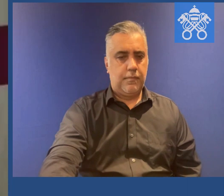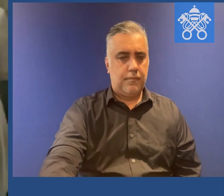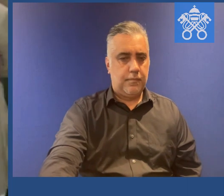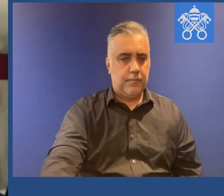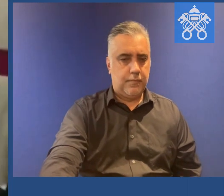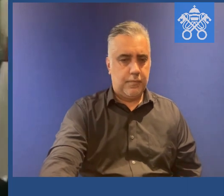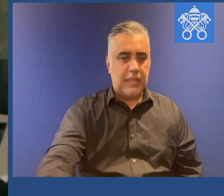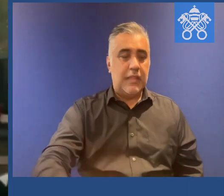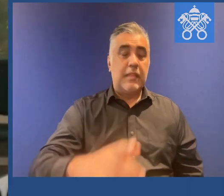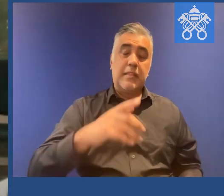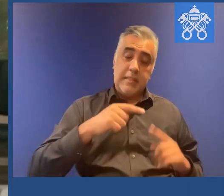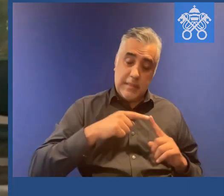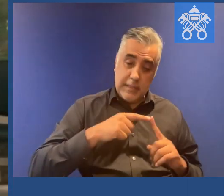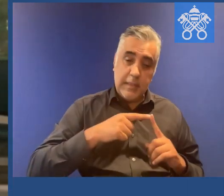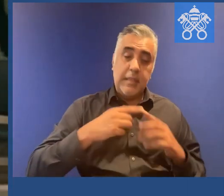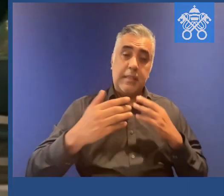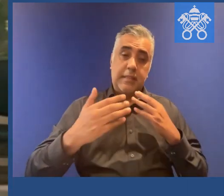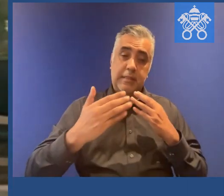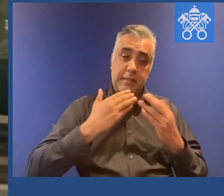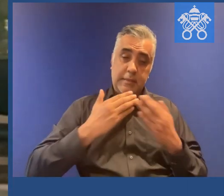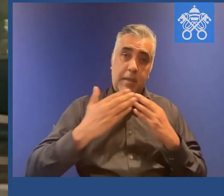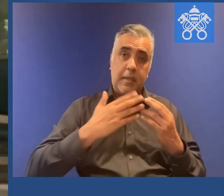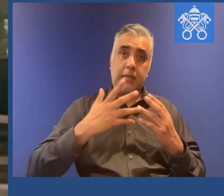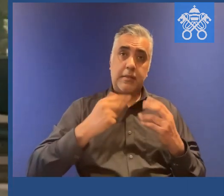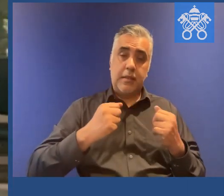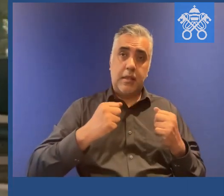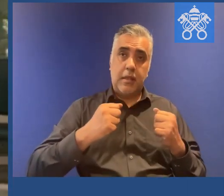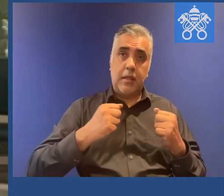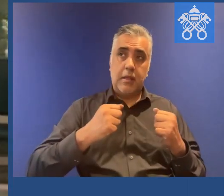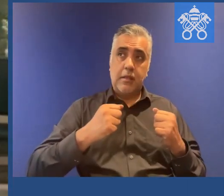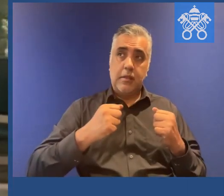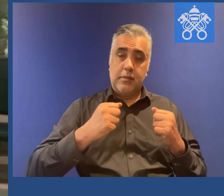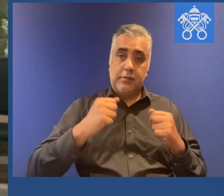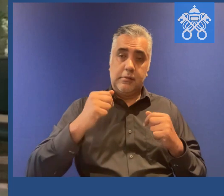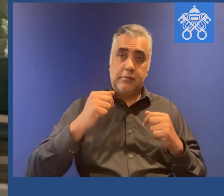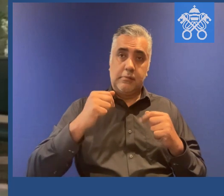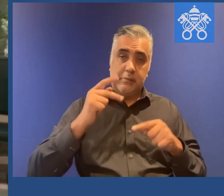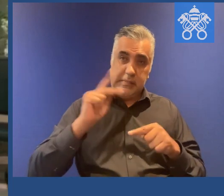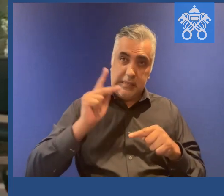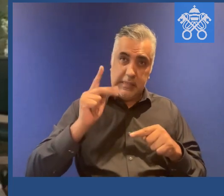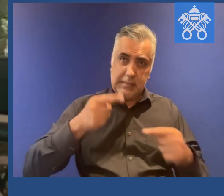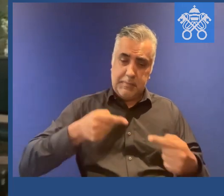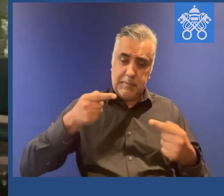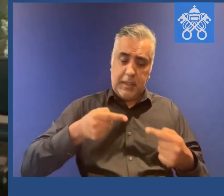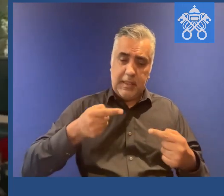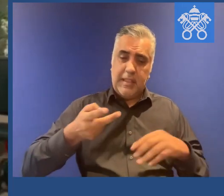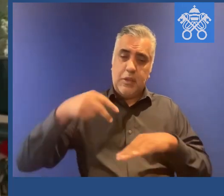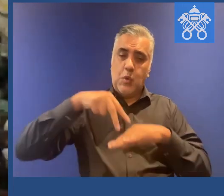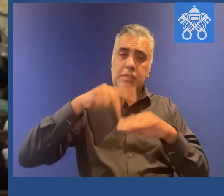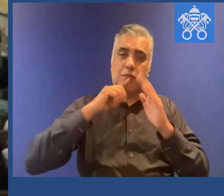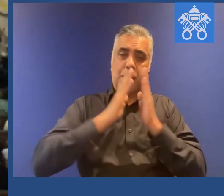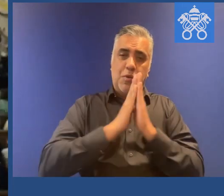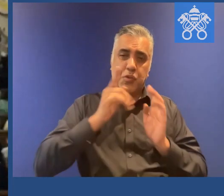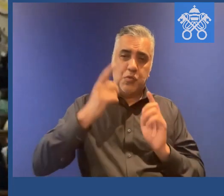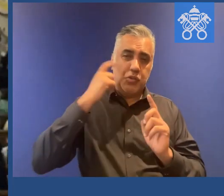And the Holy Father, despite the strong pain that he's felt in his knee, rises for the prayer which you just